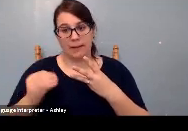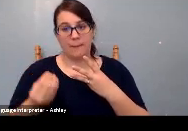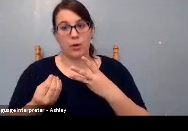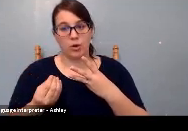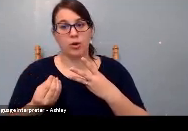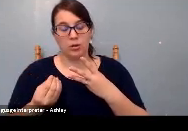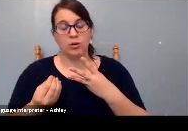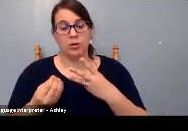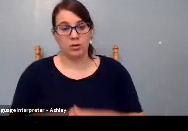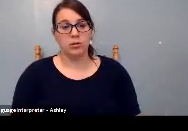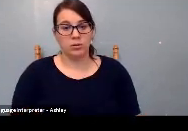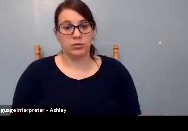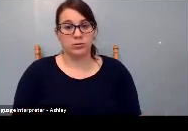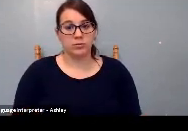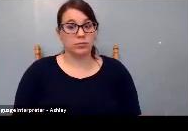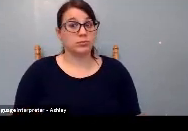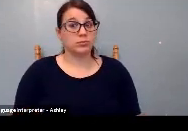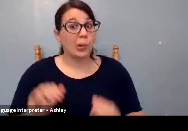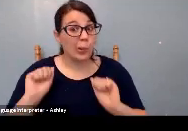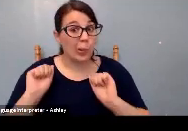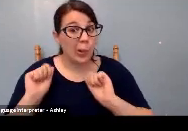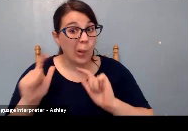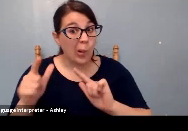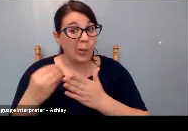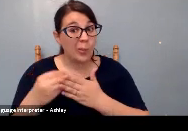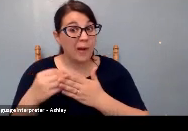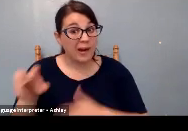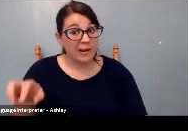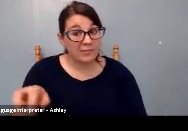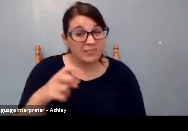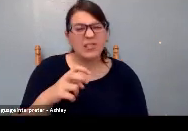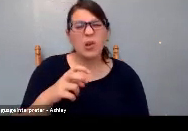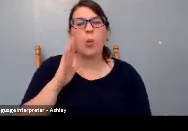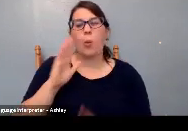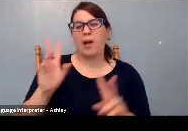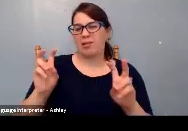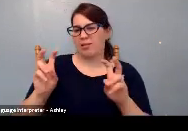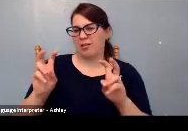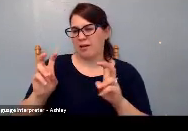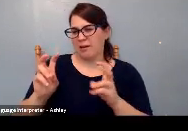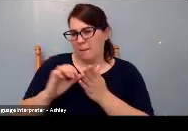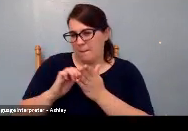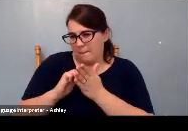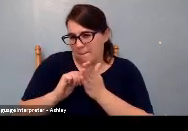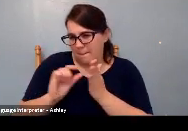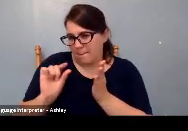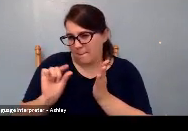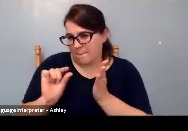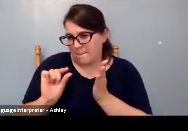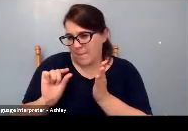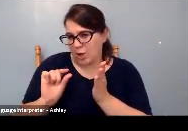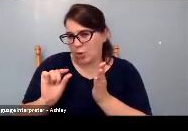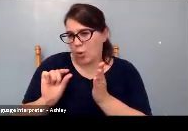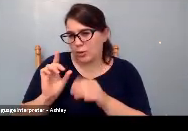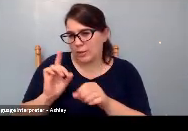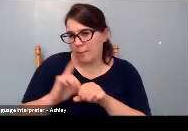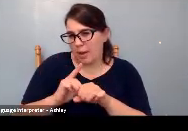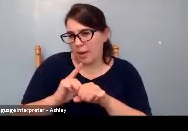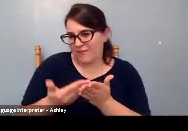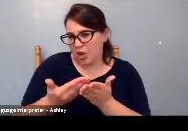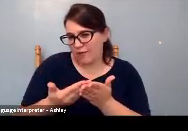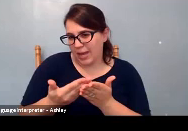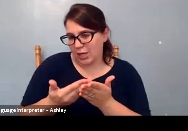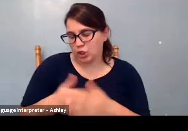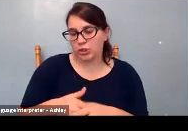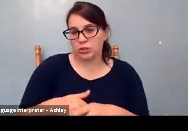funds transfer, there will be a micro deposit verification that's conducted by the bank. So you want to be sure to